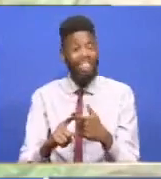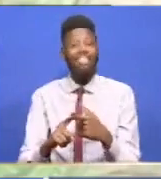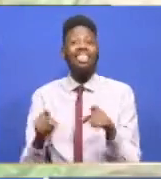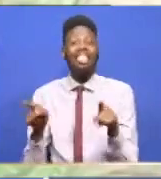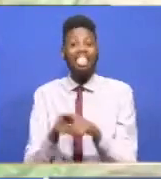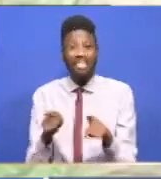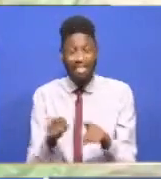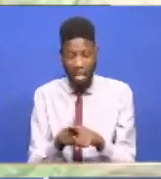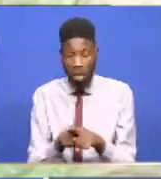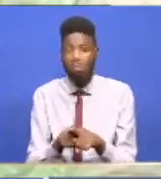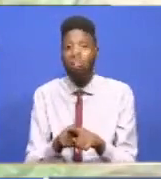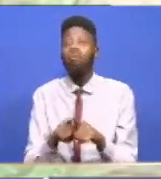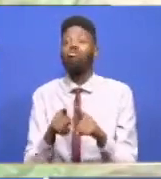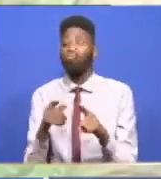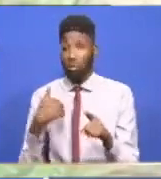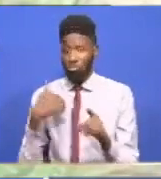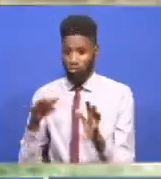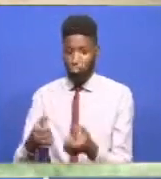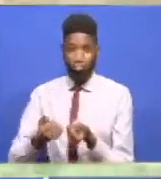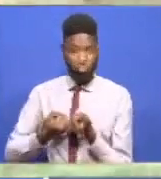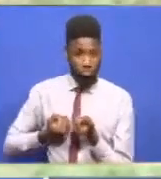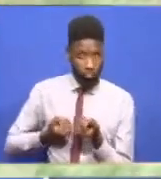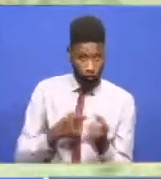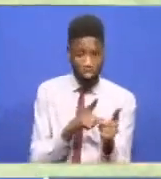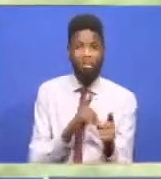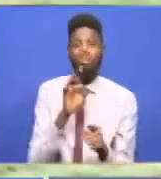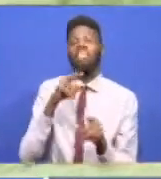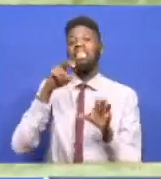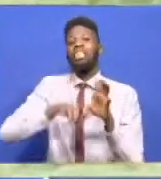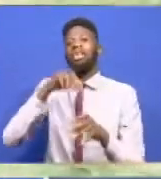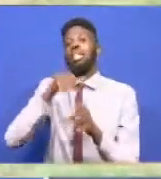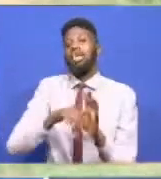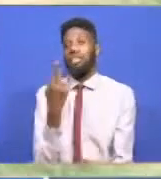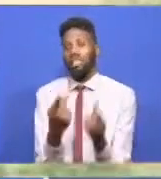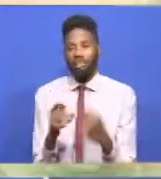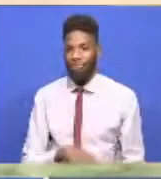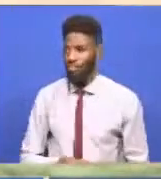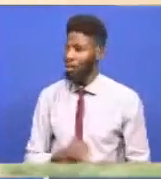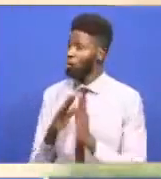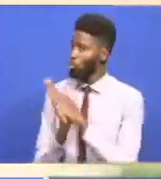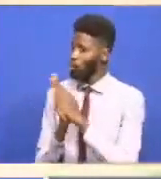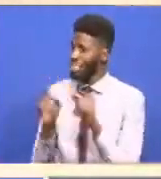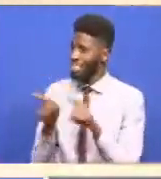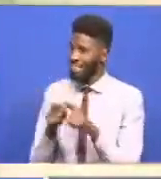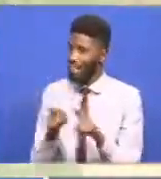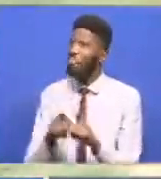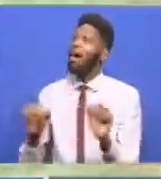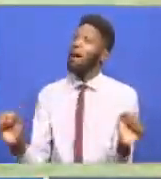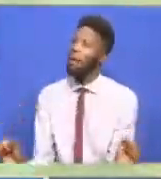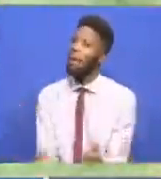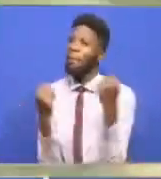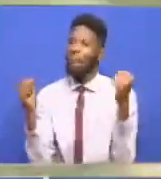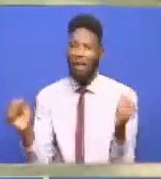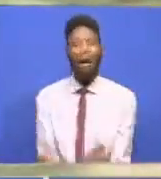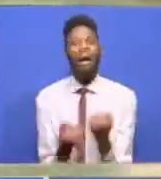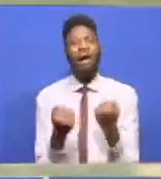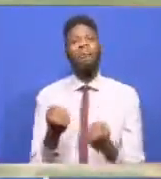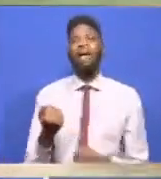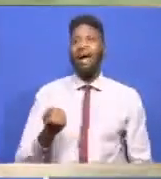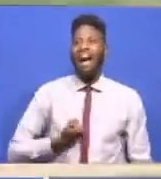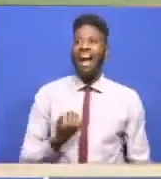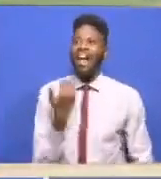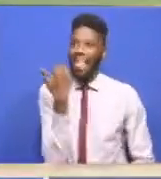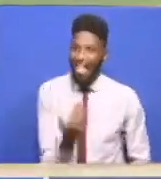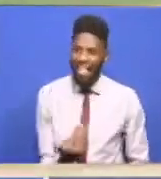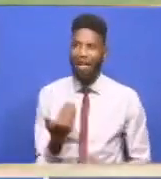Akanirusha hapo kwa kiti yake hapo yenye ilikuwa hapo jikoni. It's a story that has become so common. Young girls defiled by people